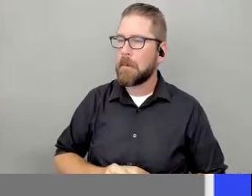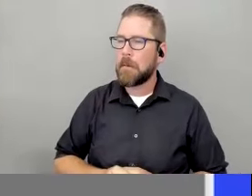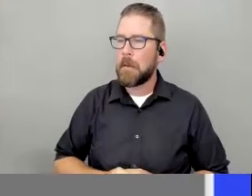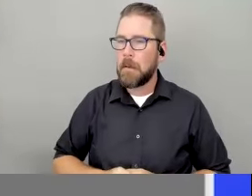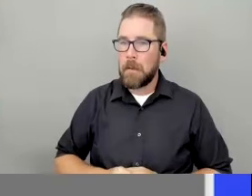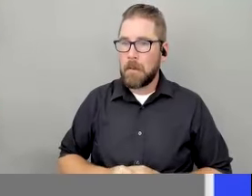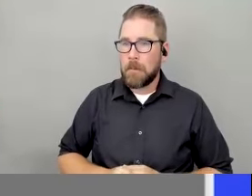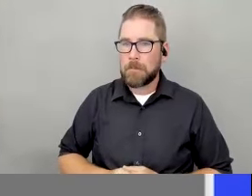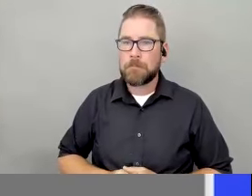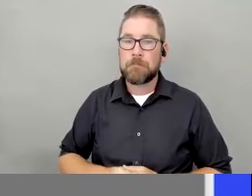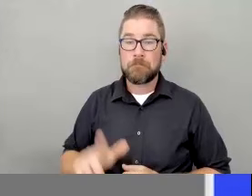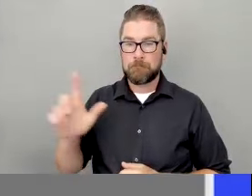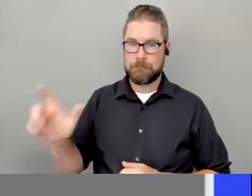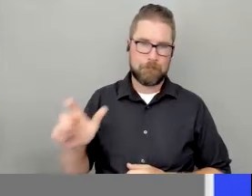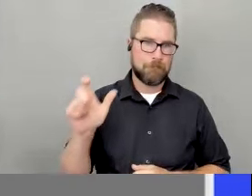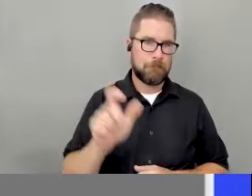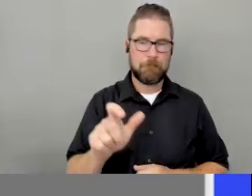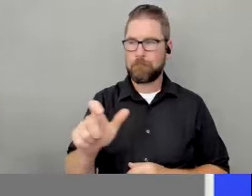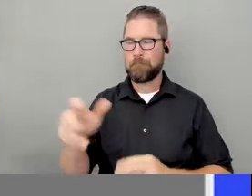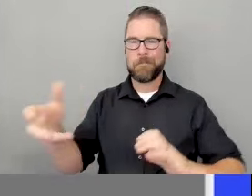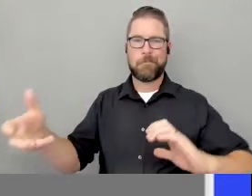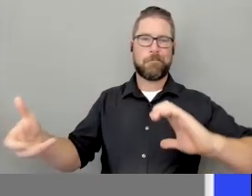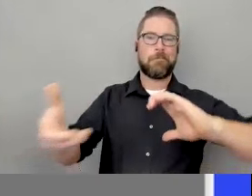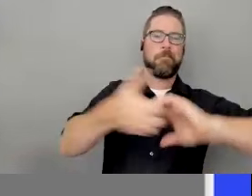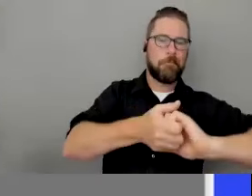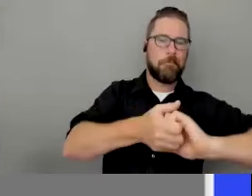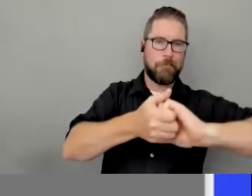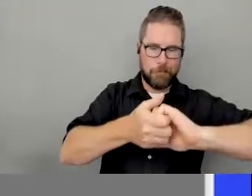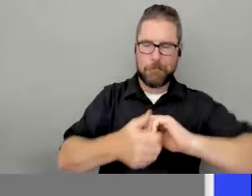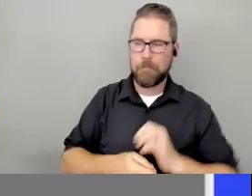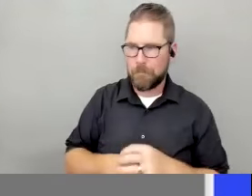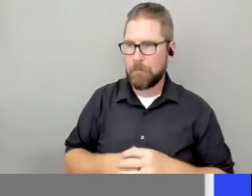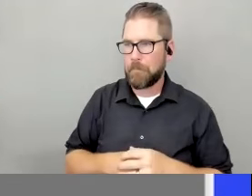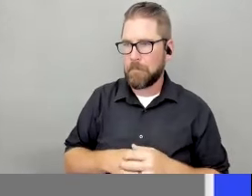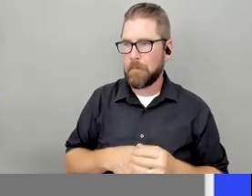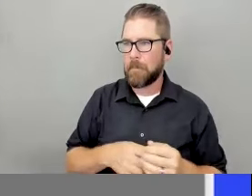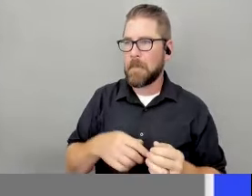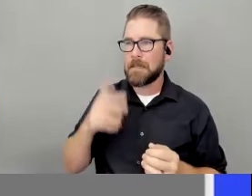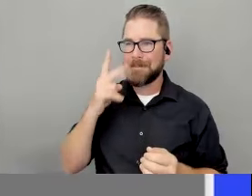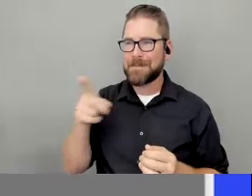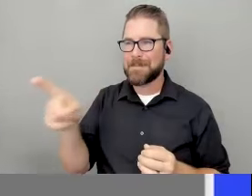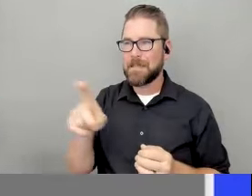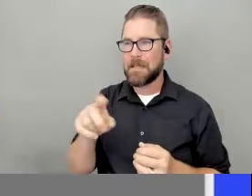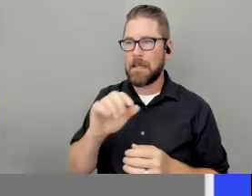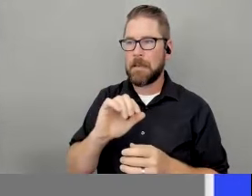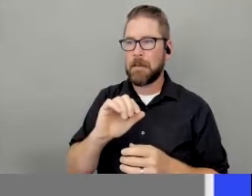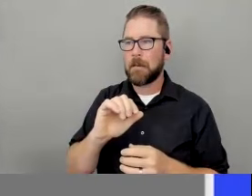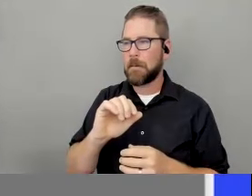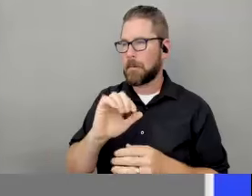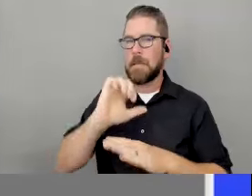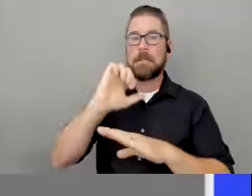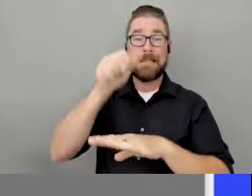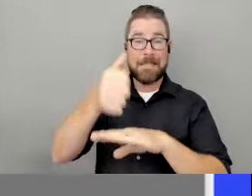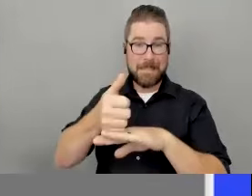It to Canvas. And I will select the button that says set the link. So Play Pause It will ask you this. Do you want to set the